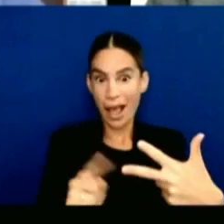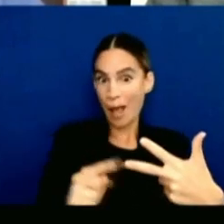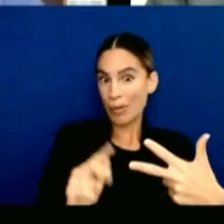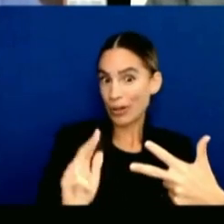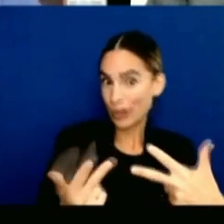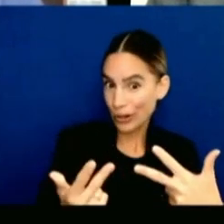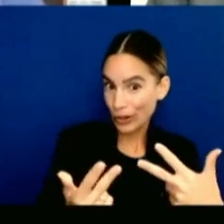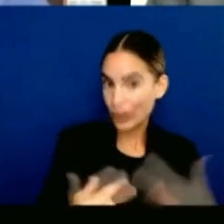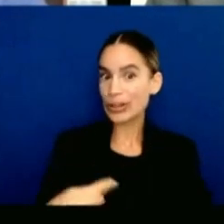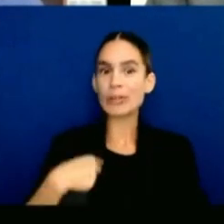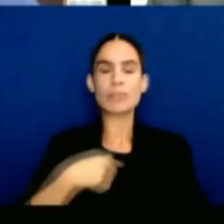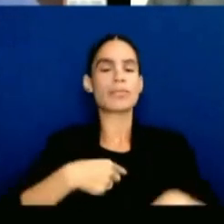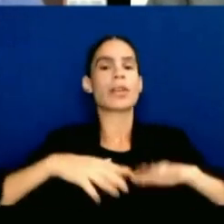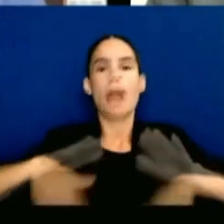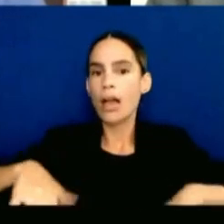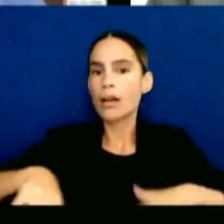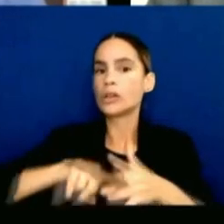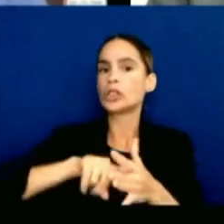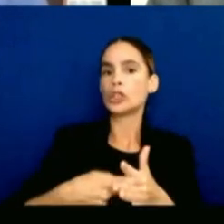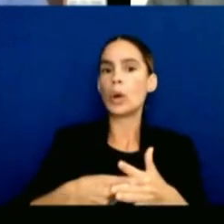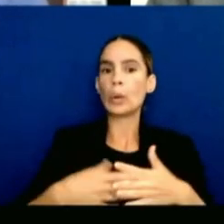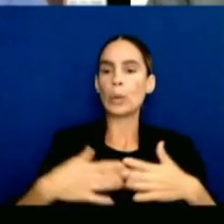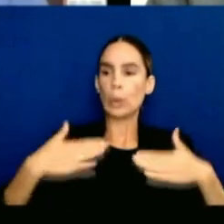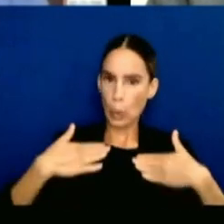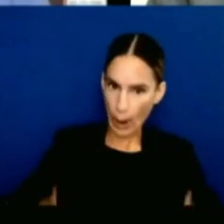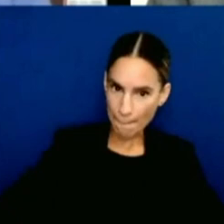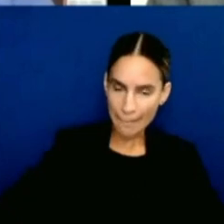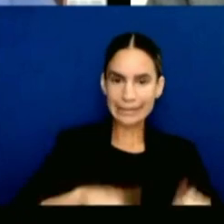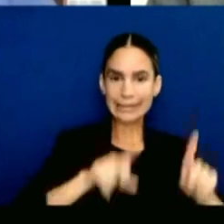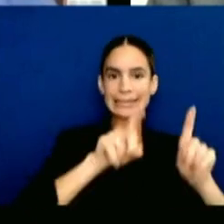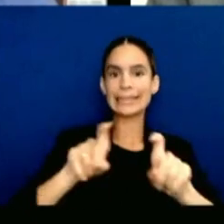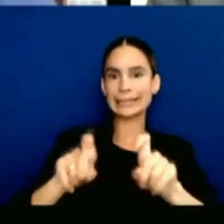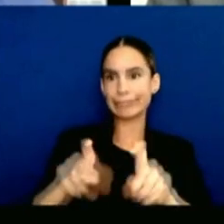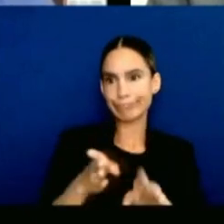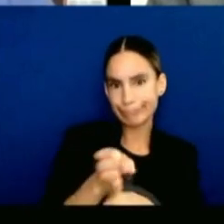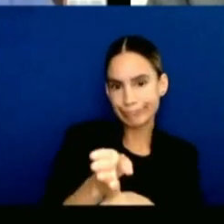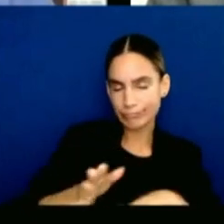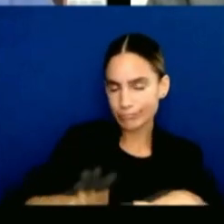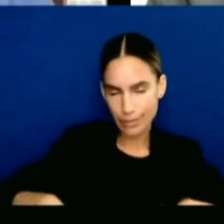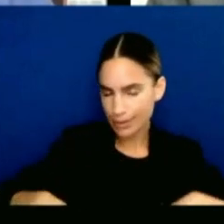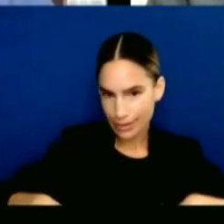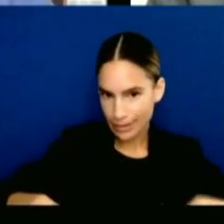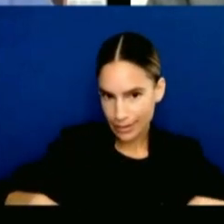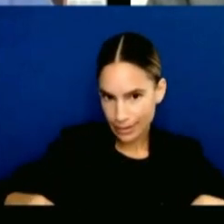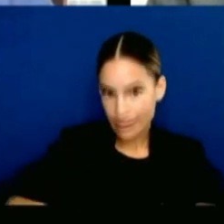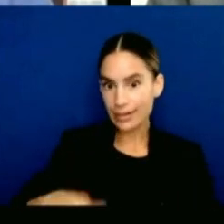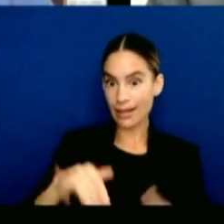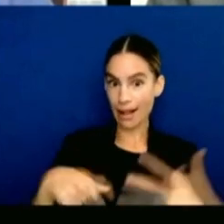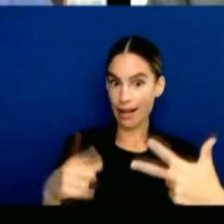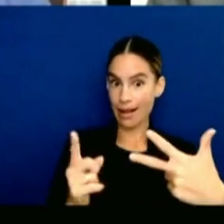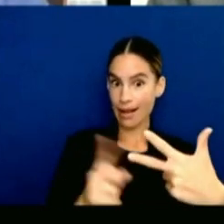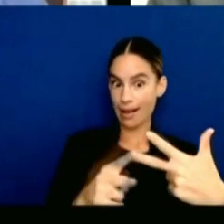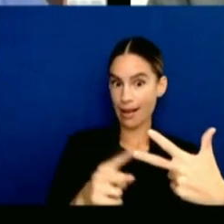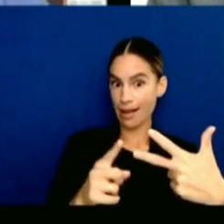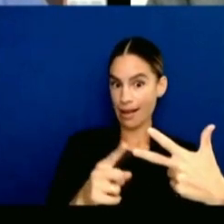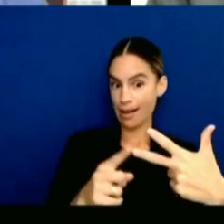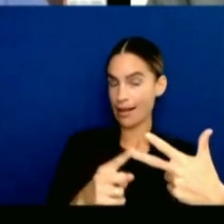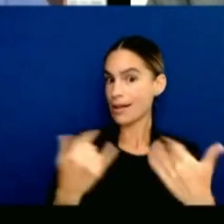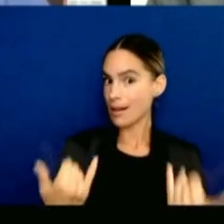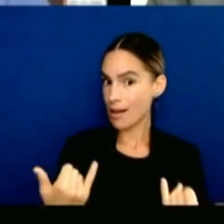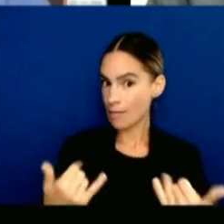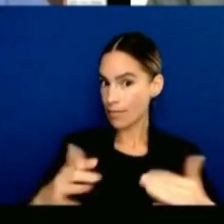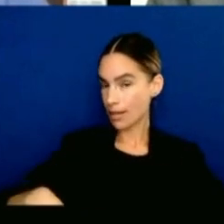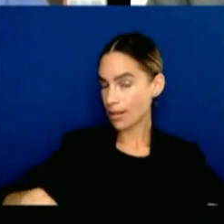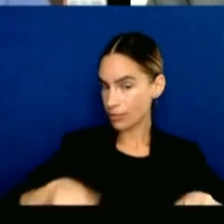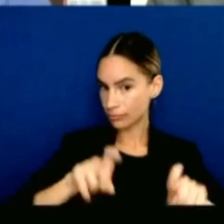in the field that is going to be in the so-called phase three trials. But particularly, Tony, it seems to me, because this